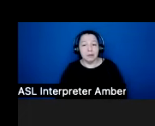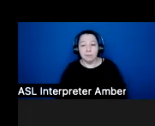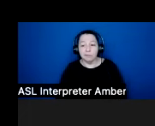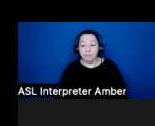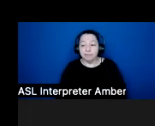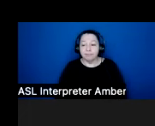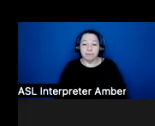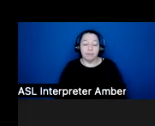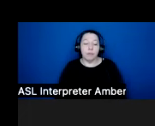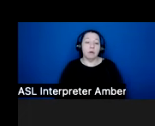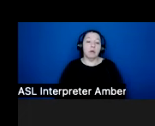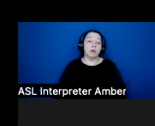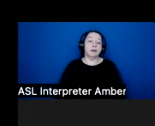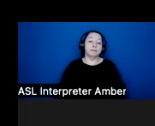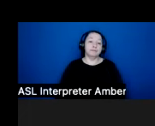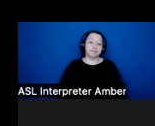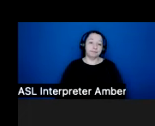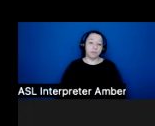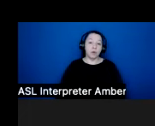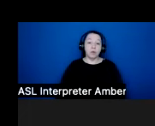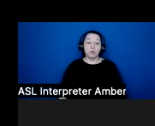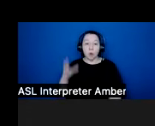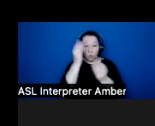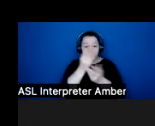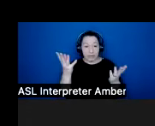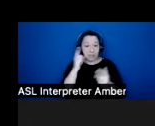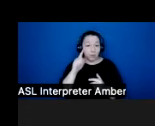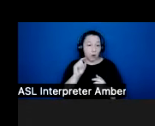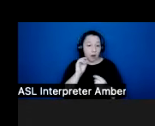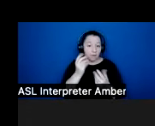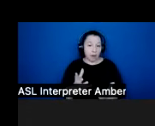Okay, so the release of information, like I said before,